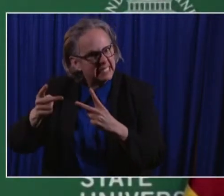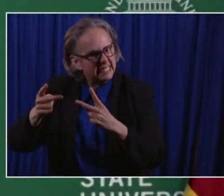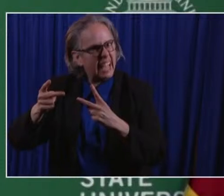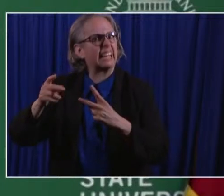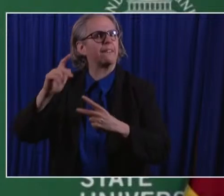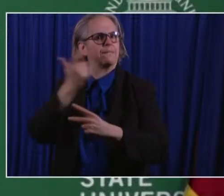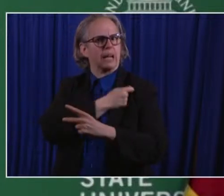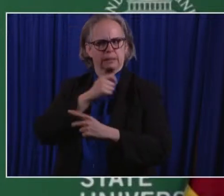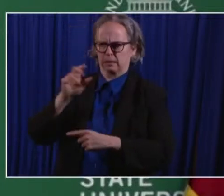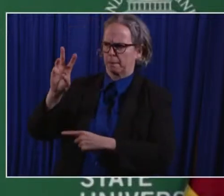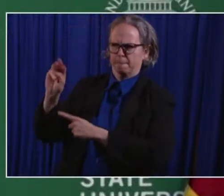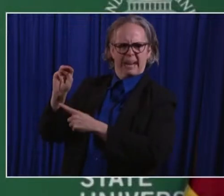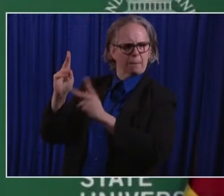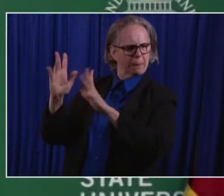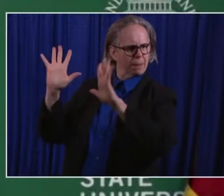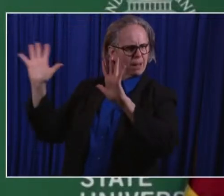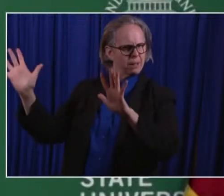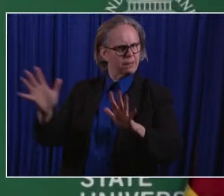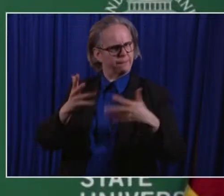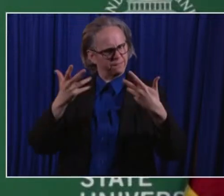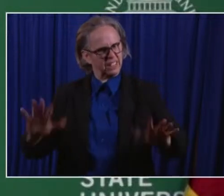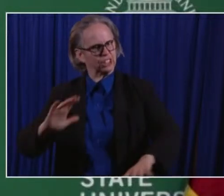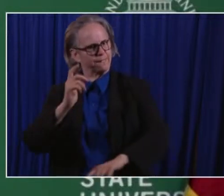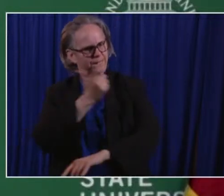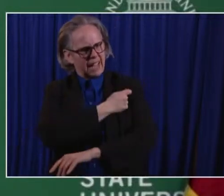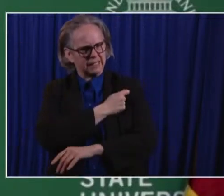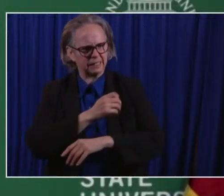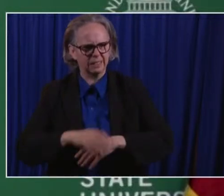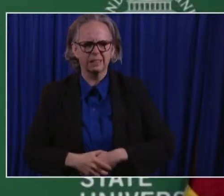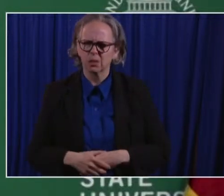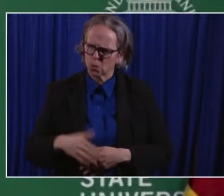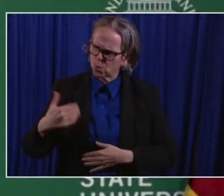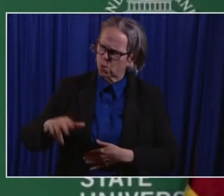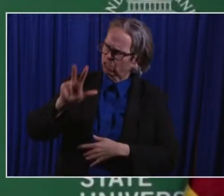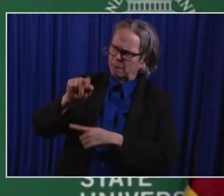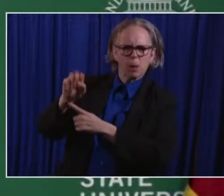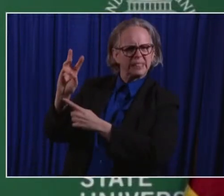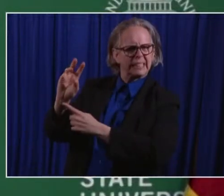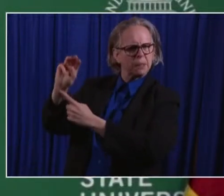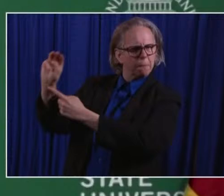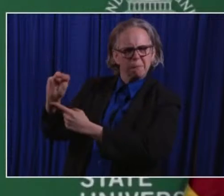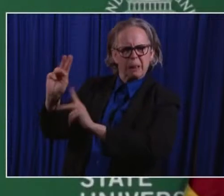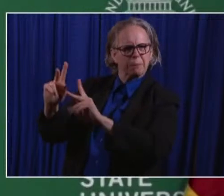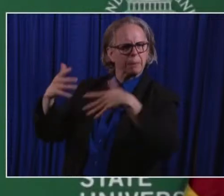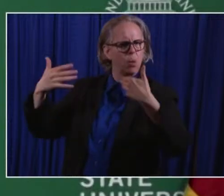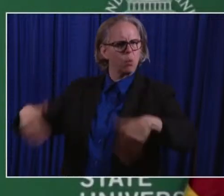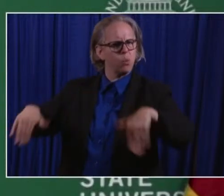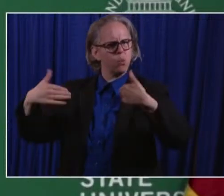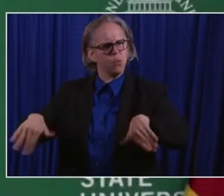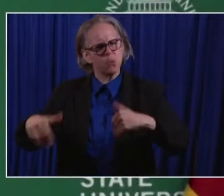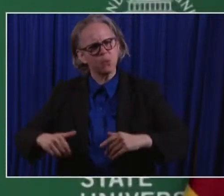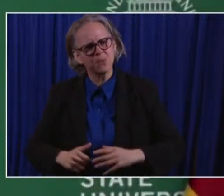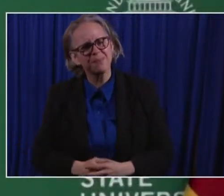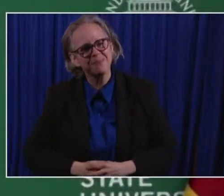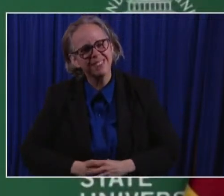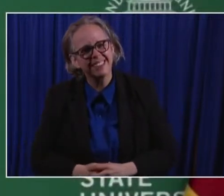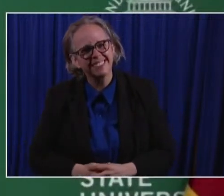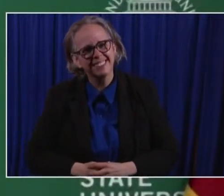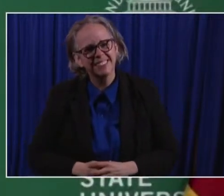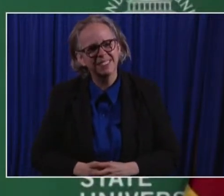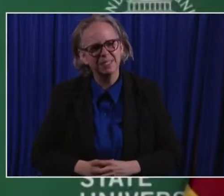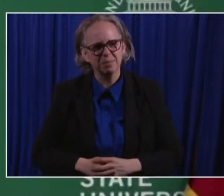vaccinated. 3.6 million of our fellow citizens are now fully vaccinated. 4.6 million have actually started. So we're